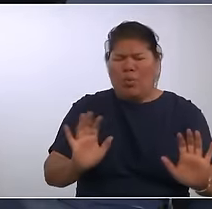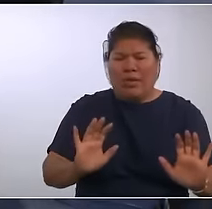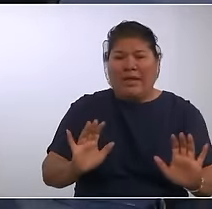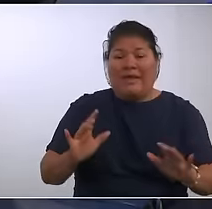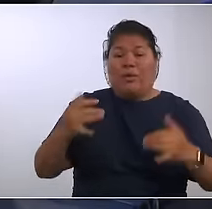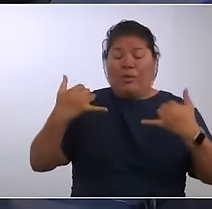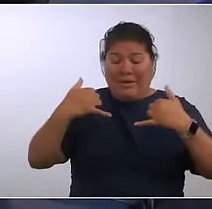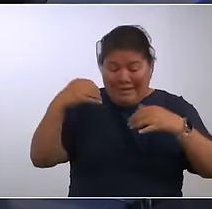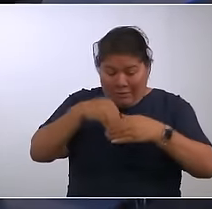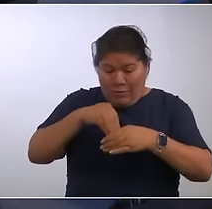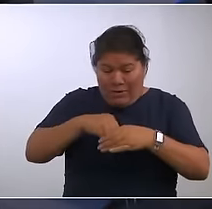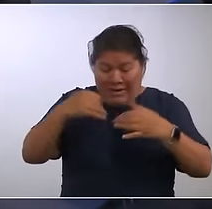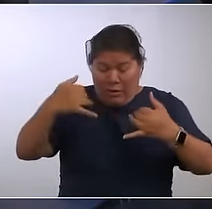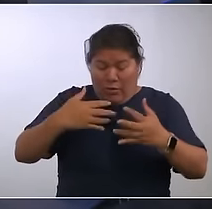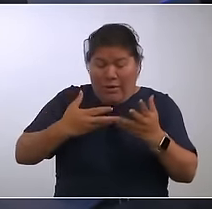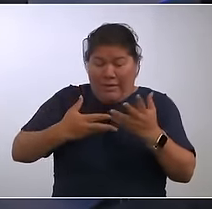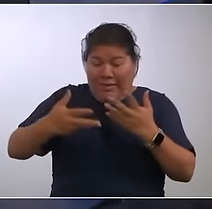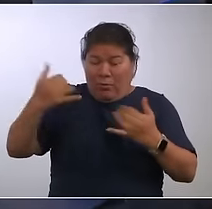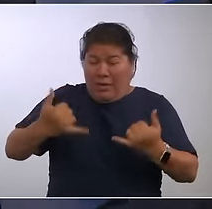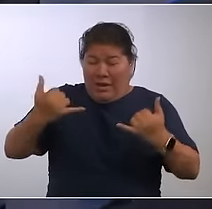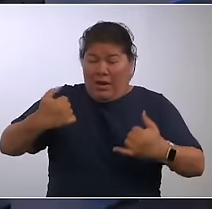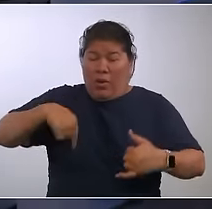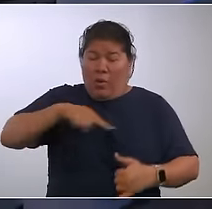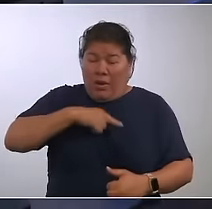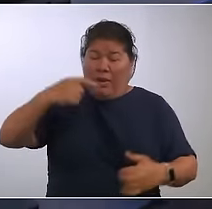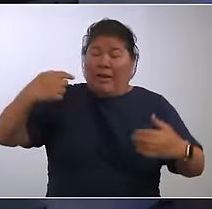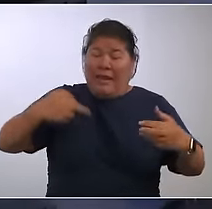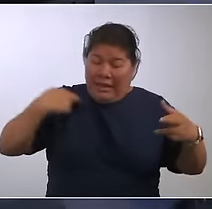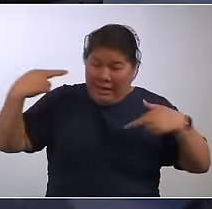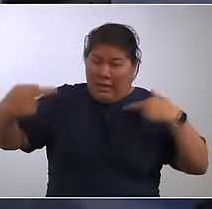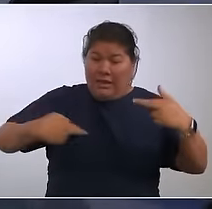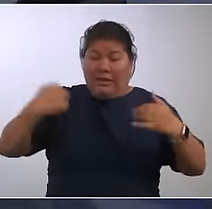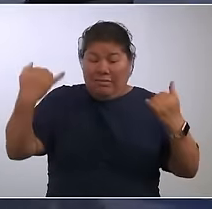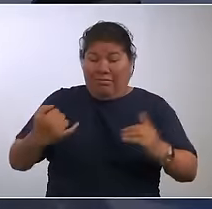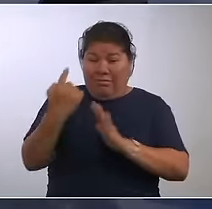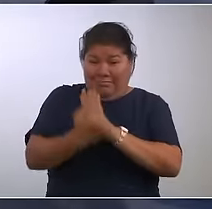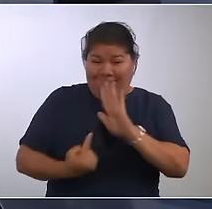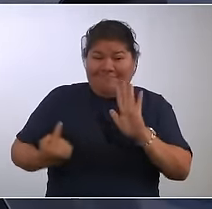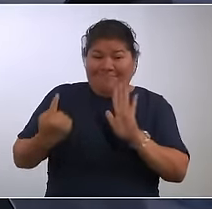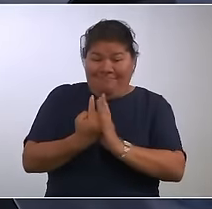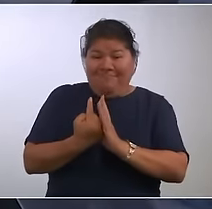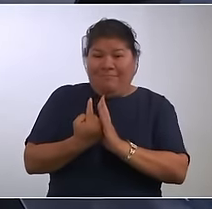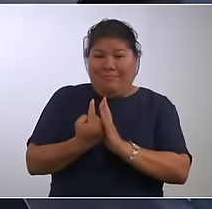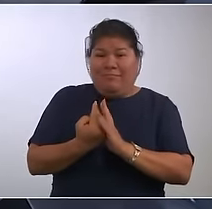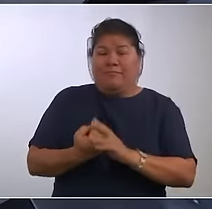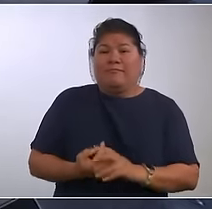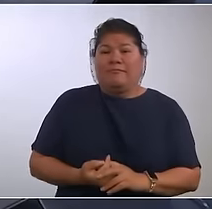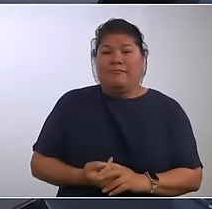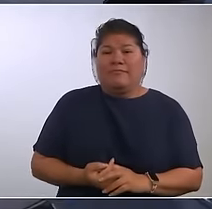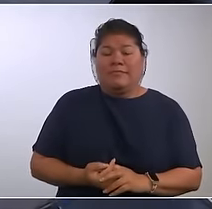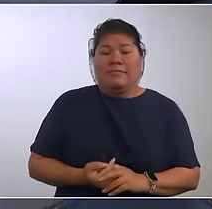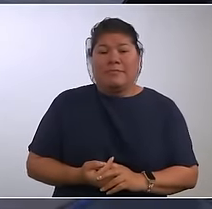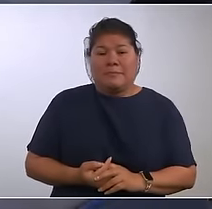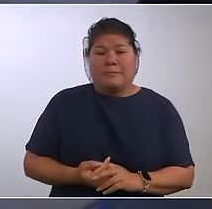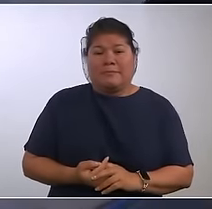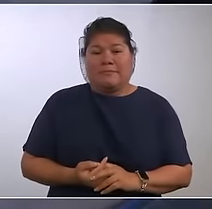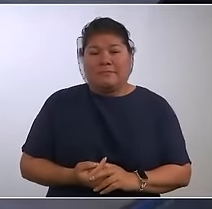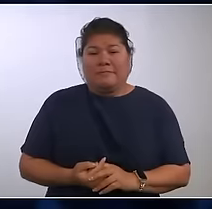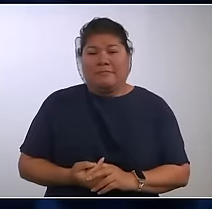revival. Estamos en medio de un avivamiento en esta hora. We're in the middle of a revival in this